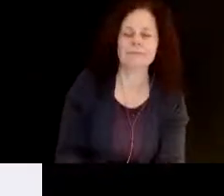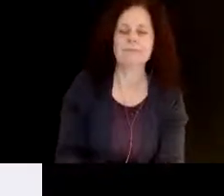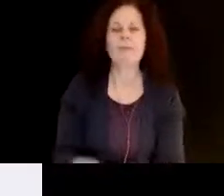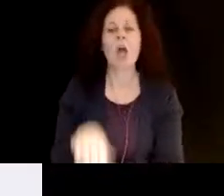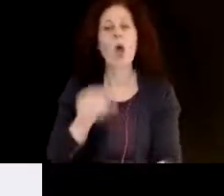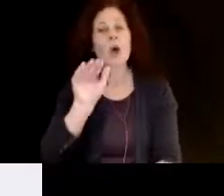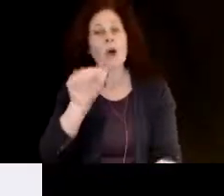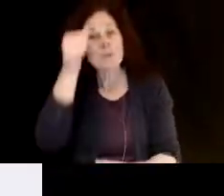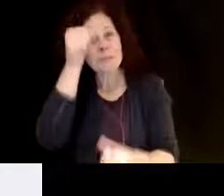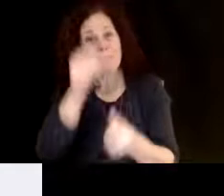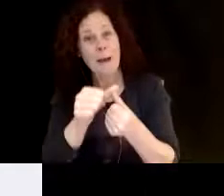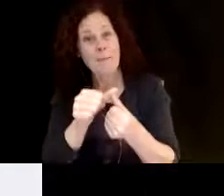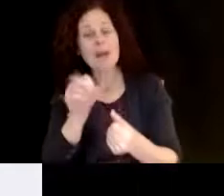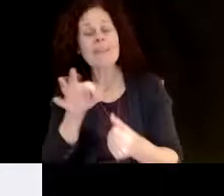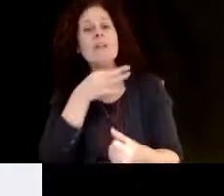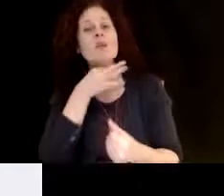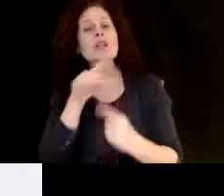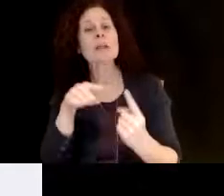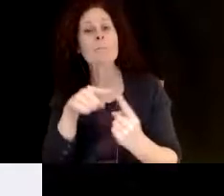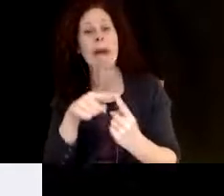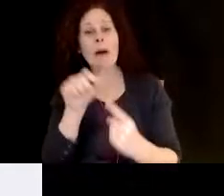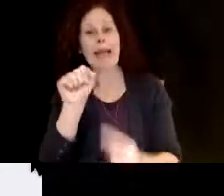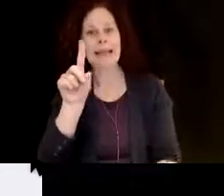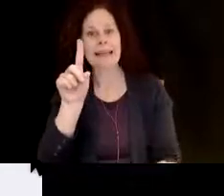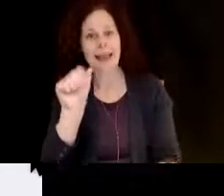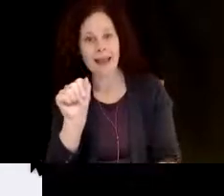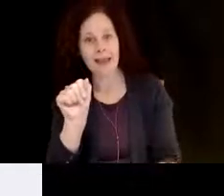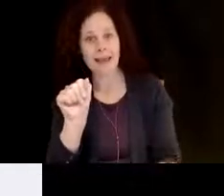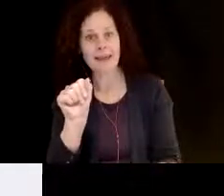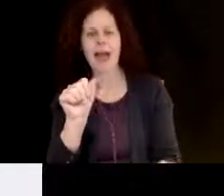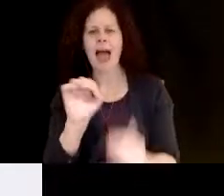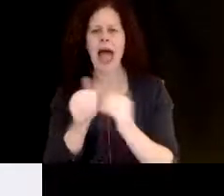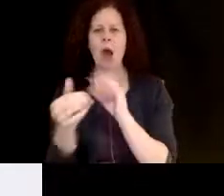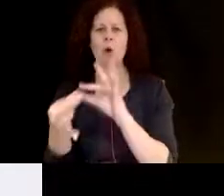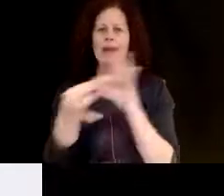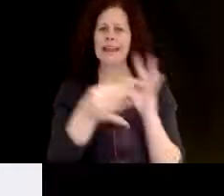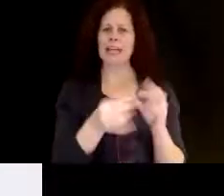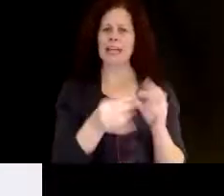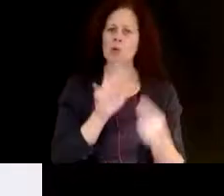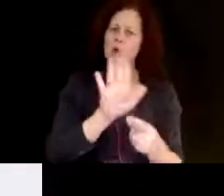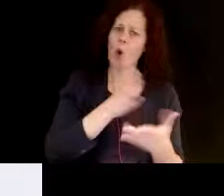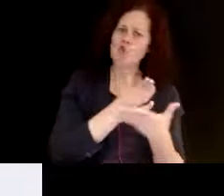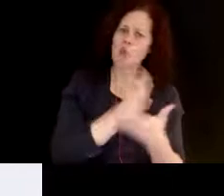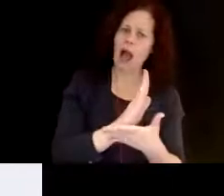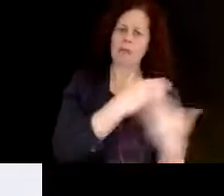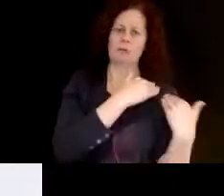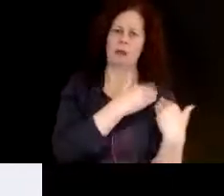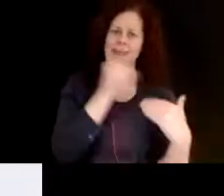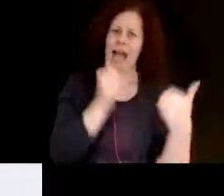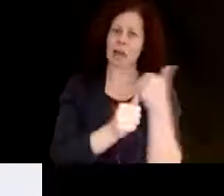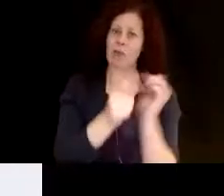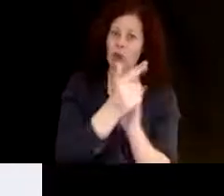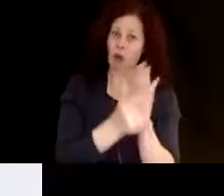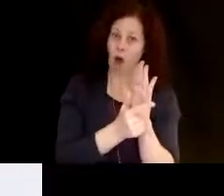about implementation of ADA or how it relates to your rights or responsibilities under the law, you can call